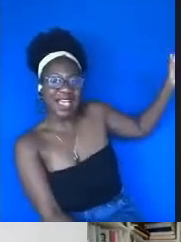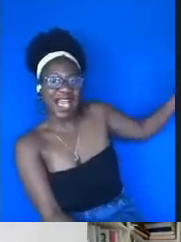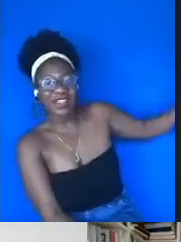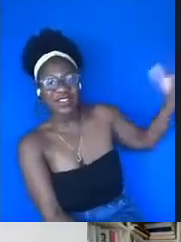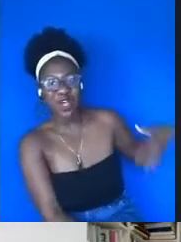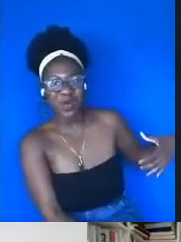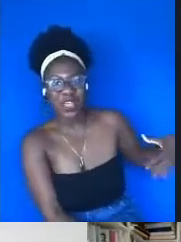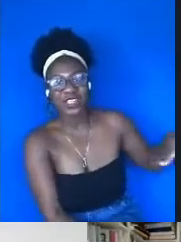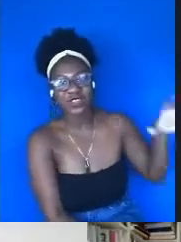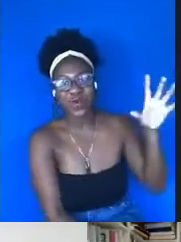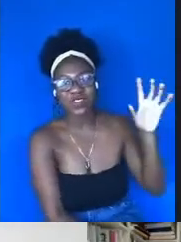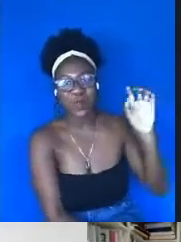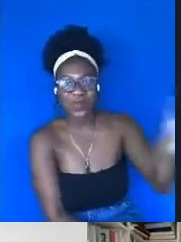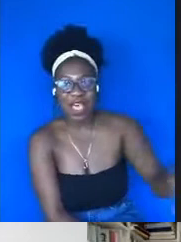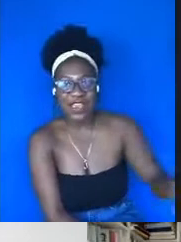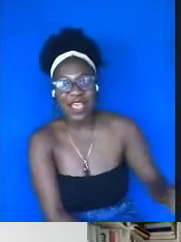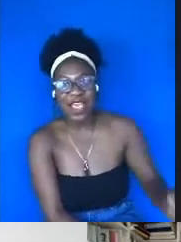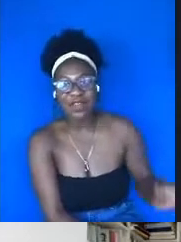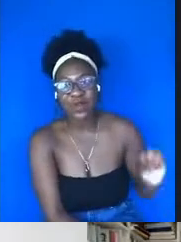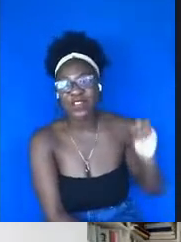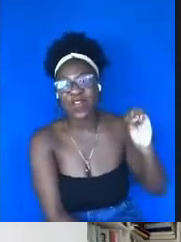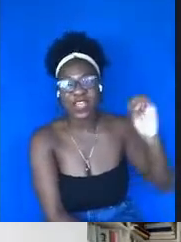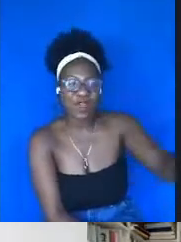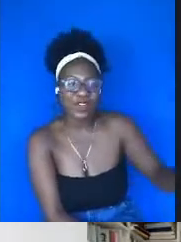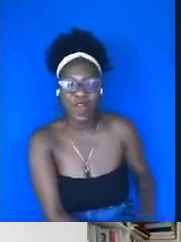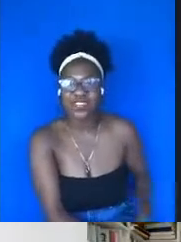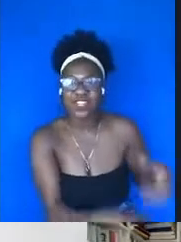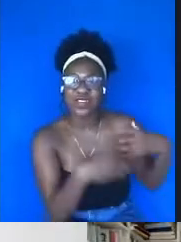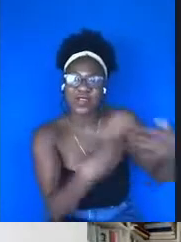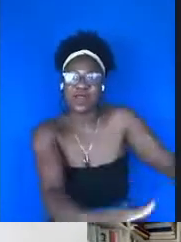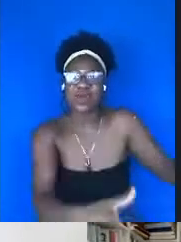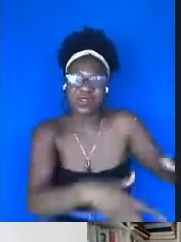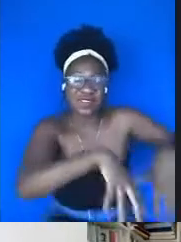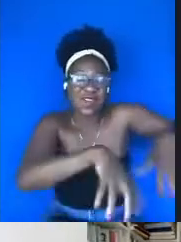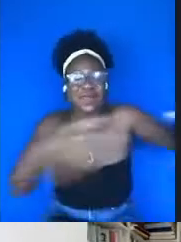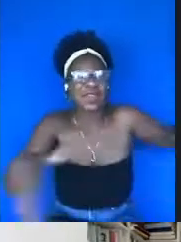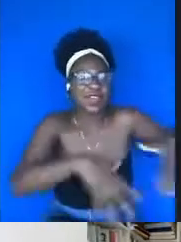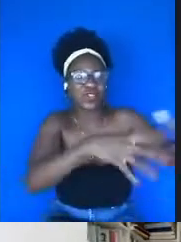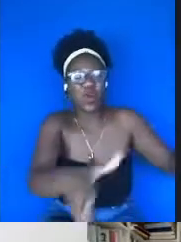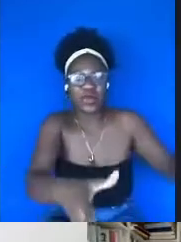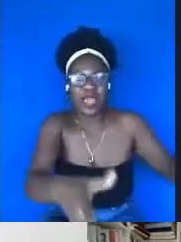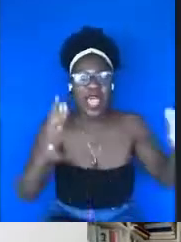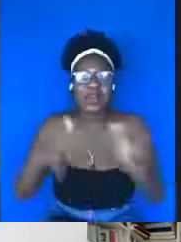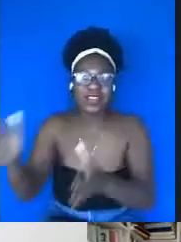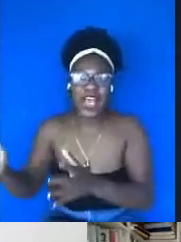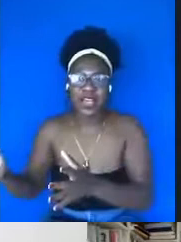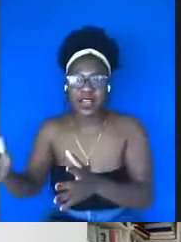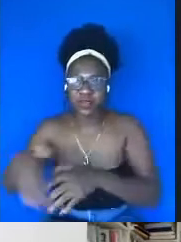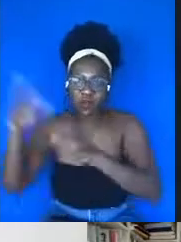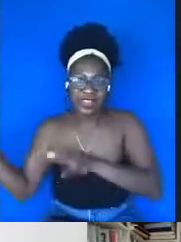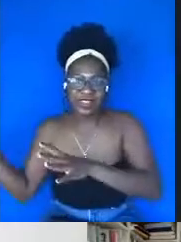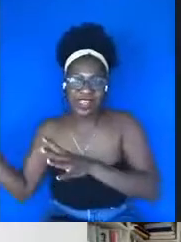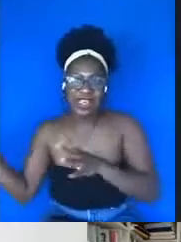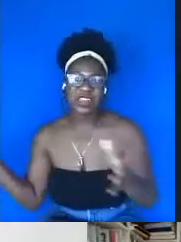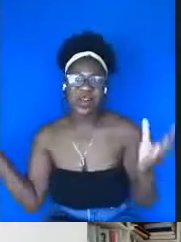we're black out of the show and just focus on plot and focus on character arcs and just developing a story outside